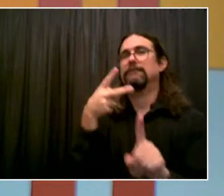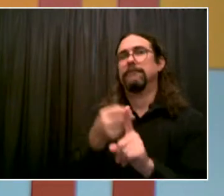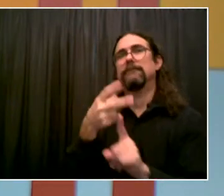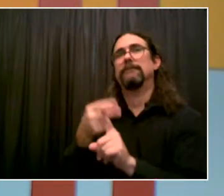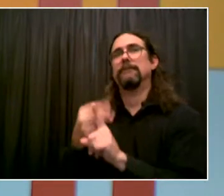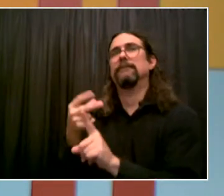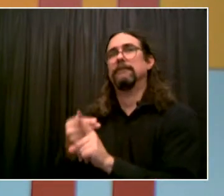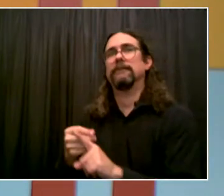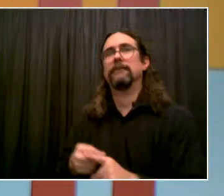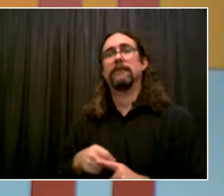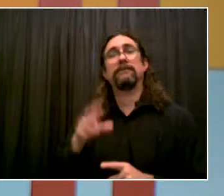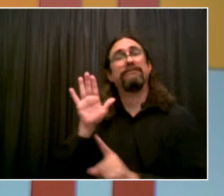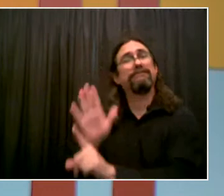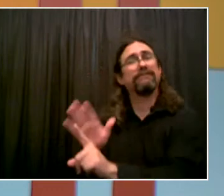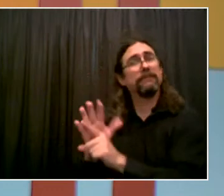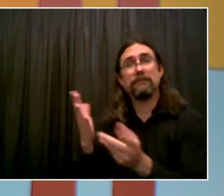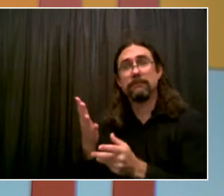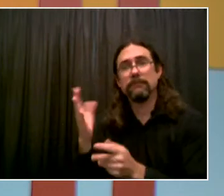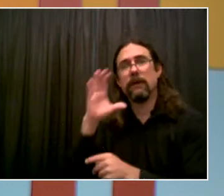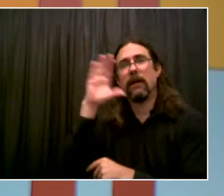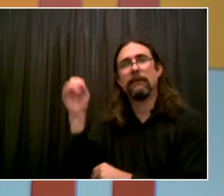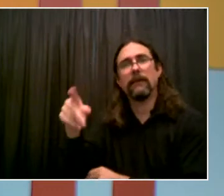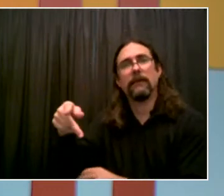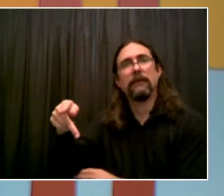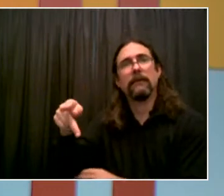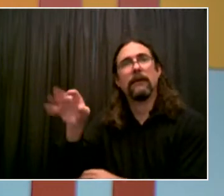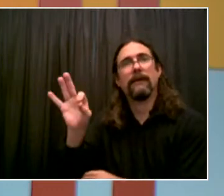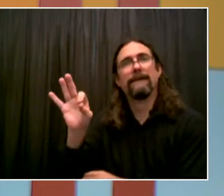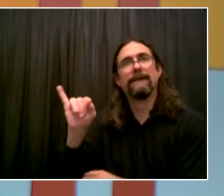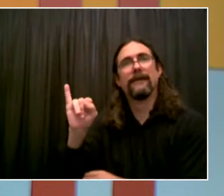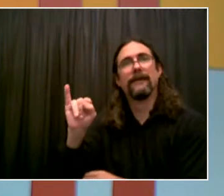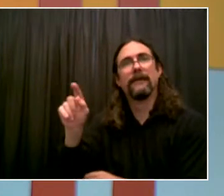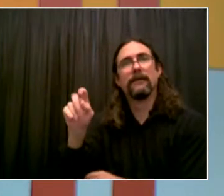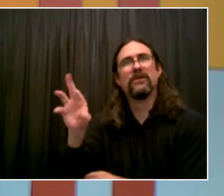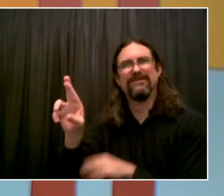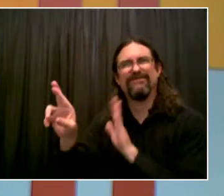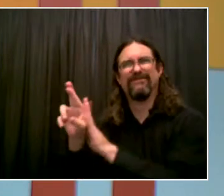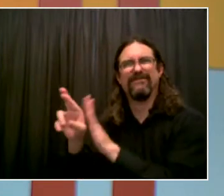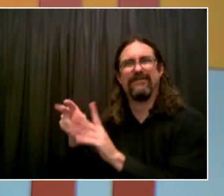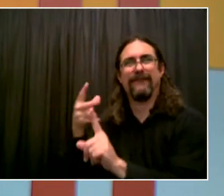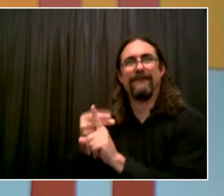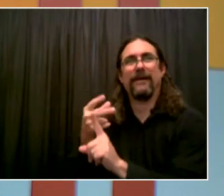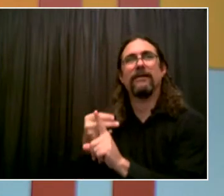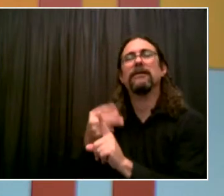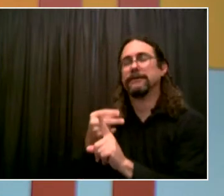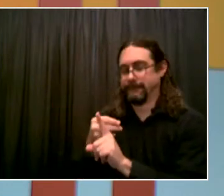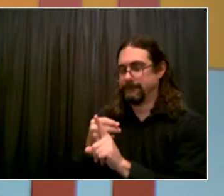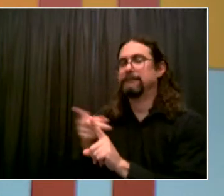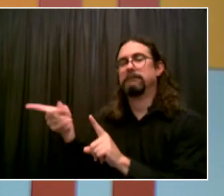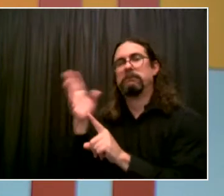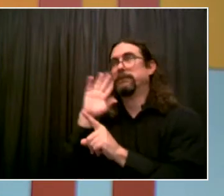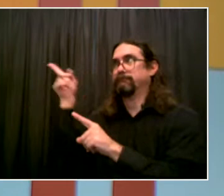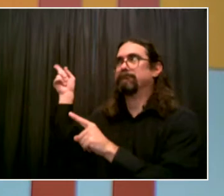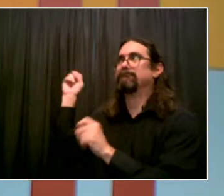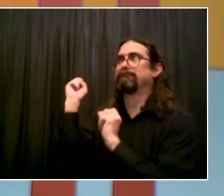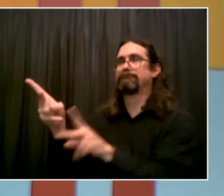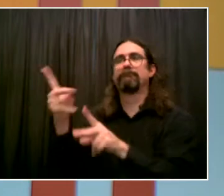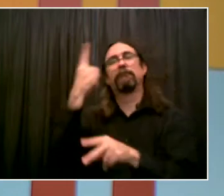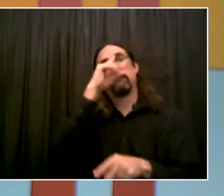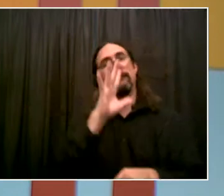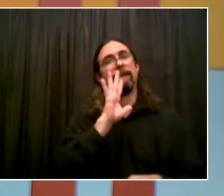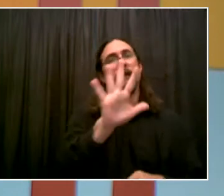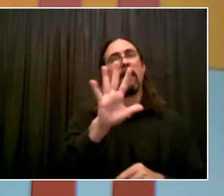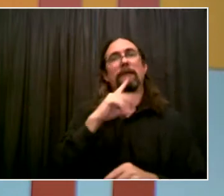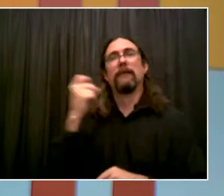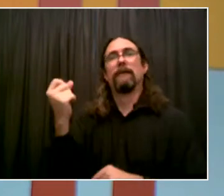very hopeful, very impressive data about their vaccines, support for 5 to 11-year-olds in terms of protecting them from